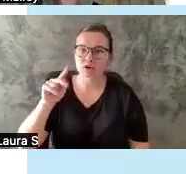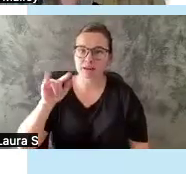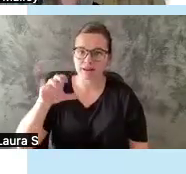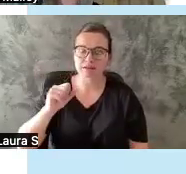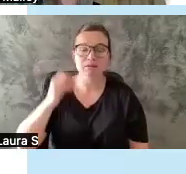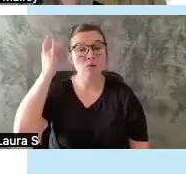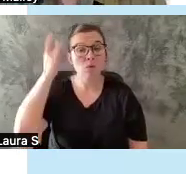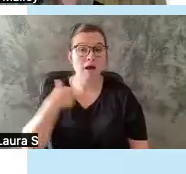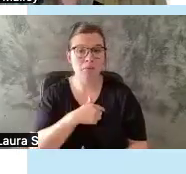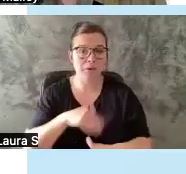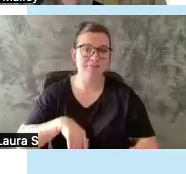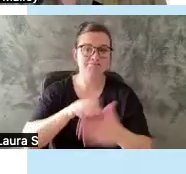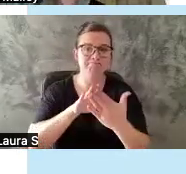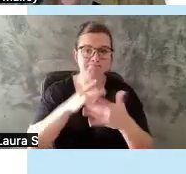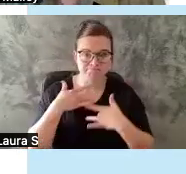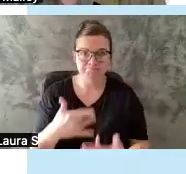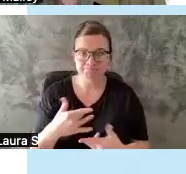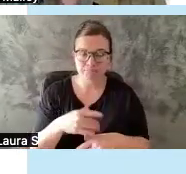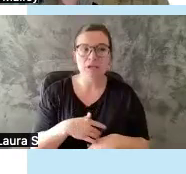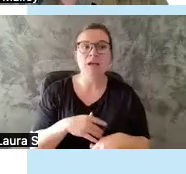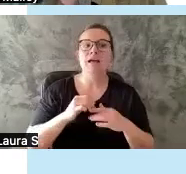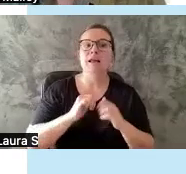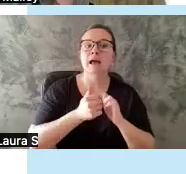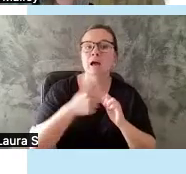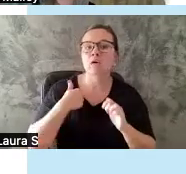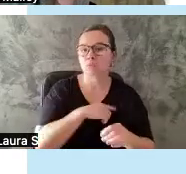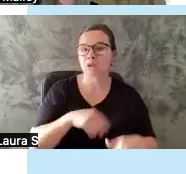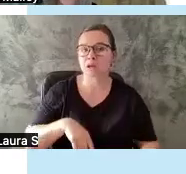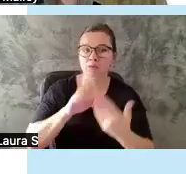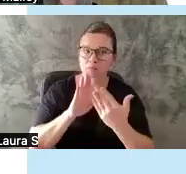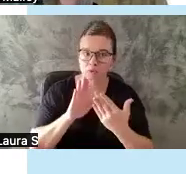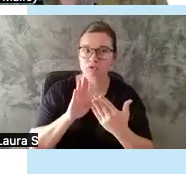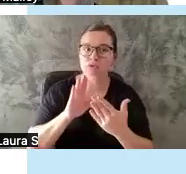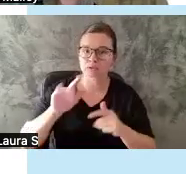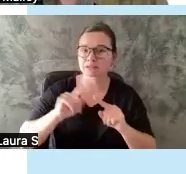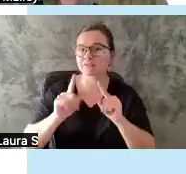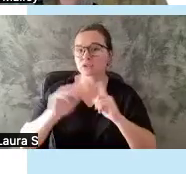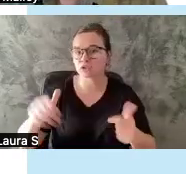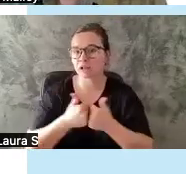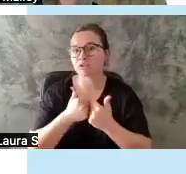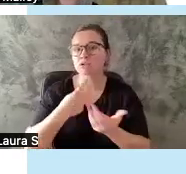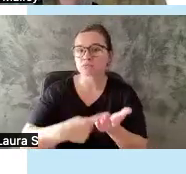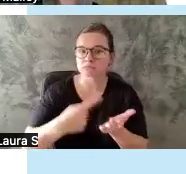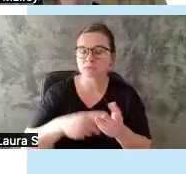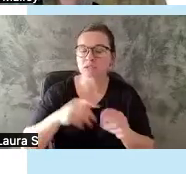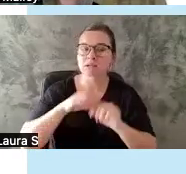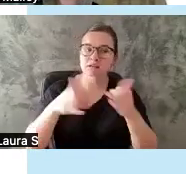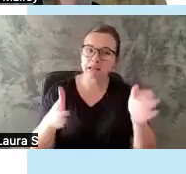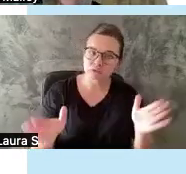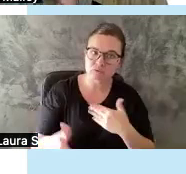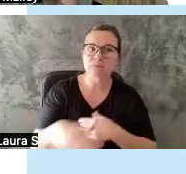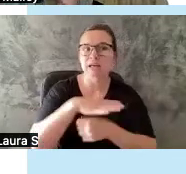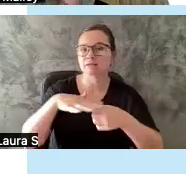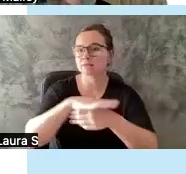take that approach, and how we approach the challenges of engagement in classrooms and communities around this